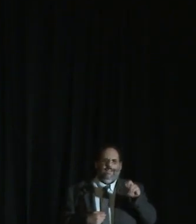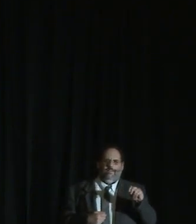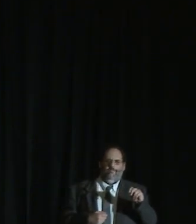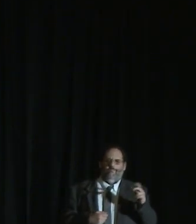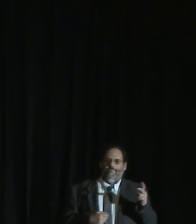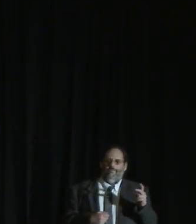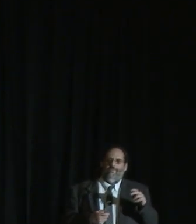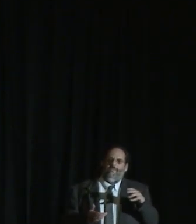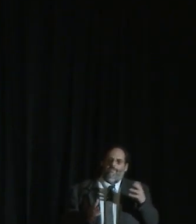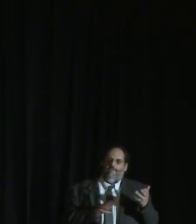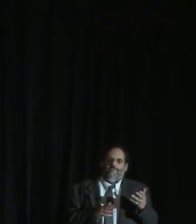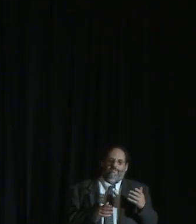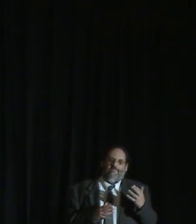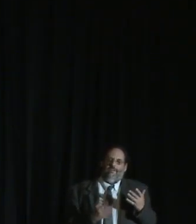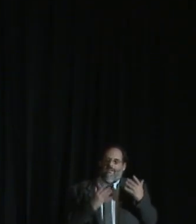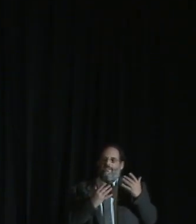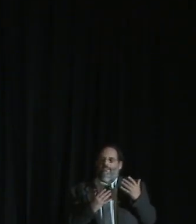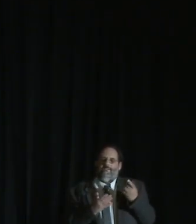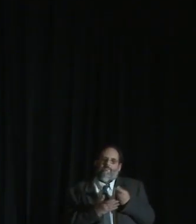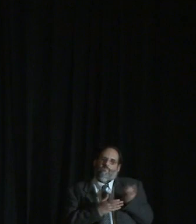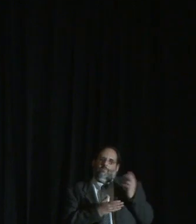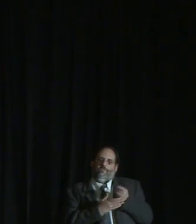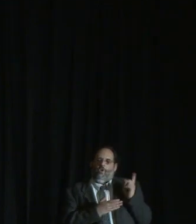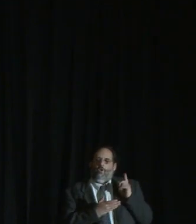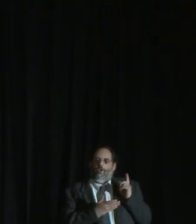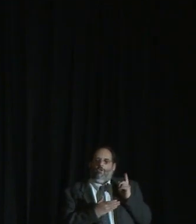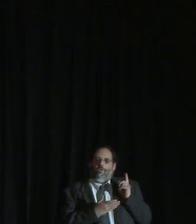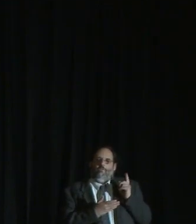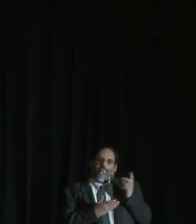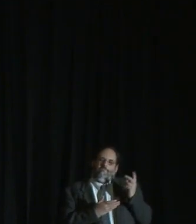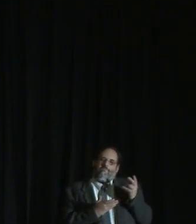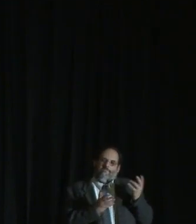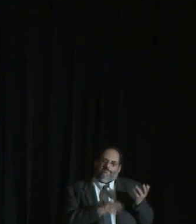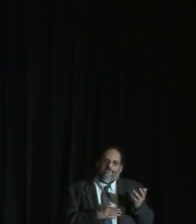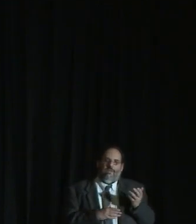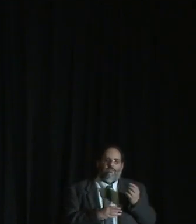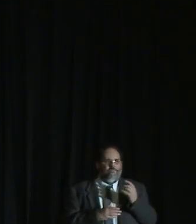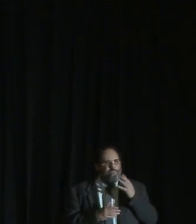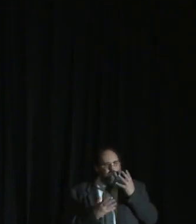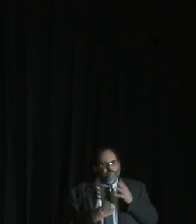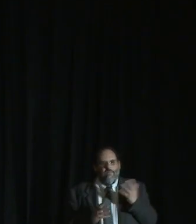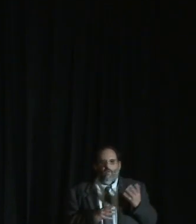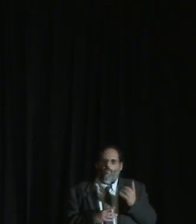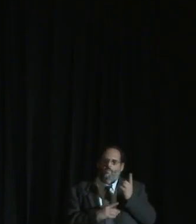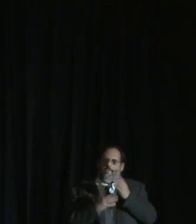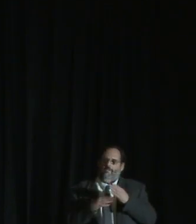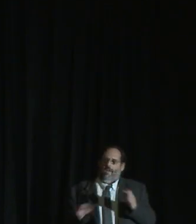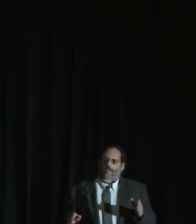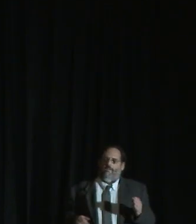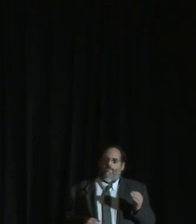lost in a tragic fire just a few weeks ago. Please, let's pay them all a moment of silence.